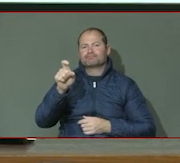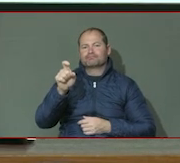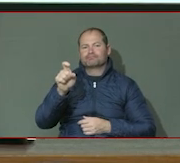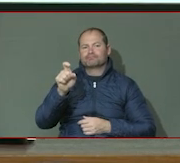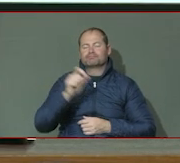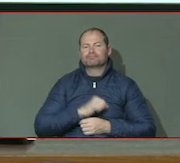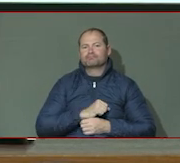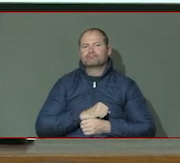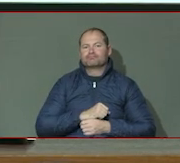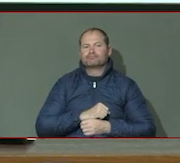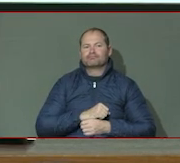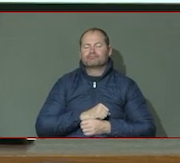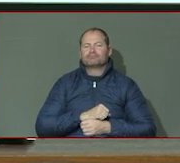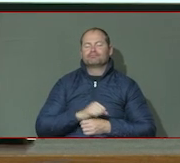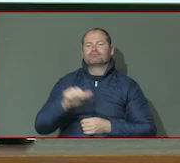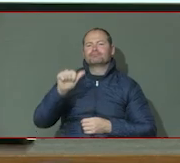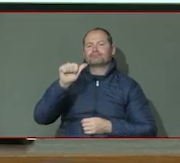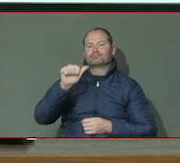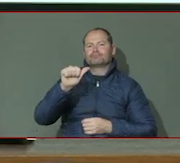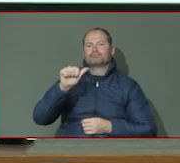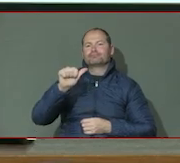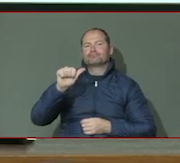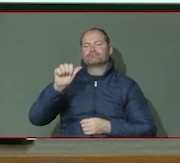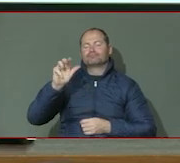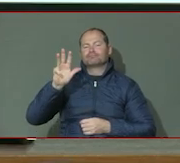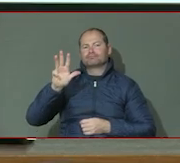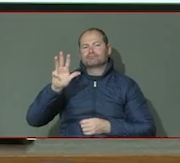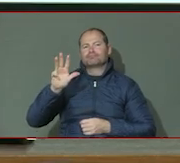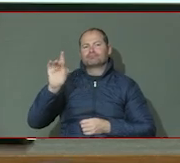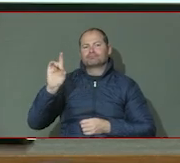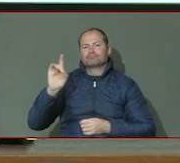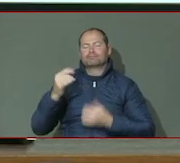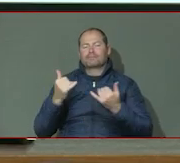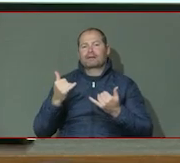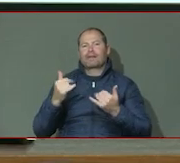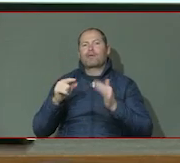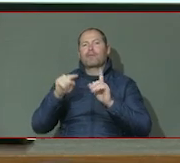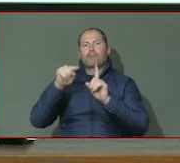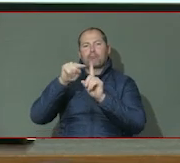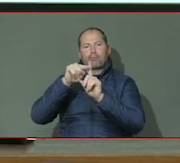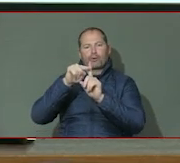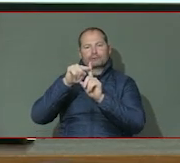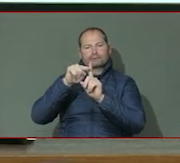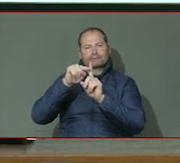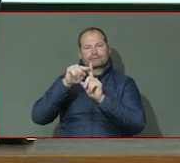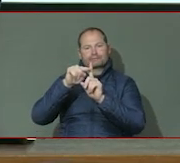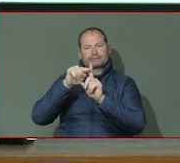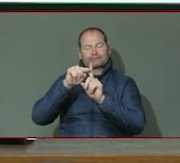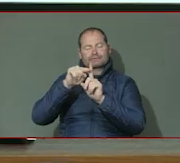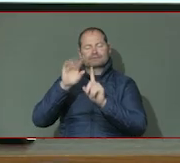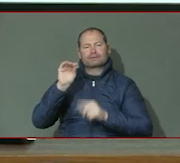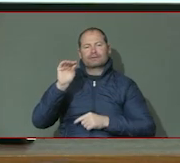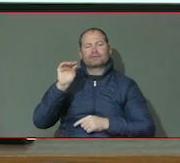a 69,000 debit balance. So that means it's a positive. Am I right? So at the beginning, we